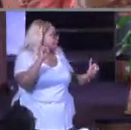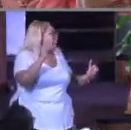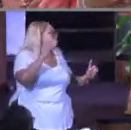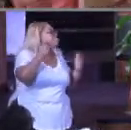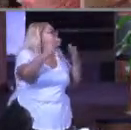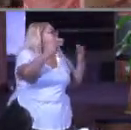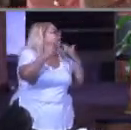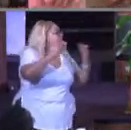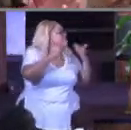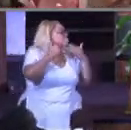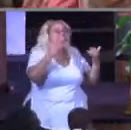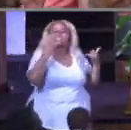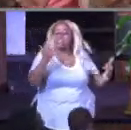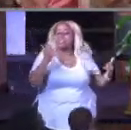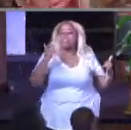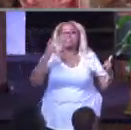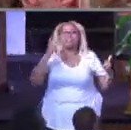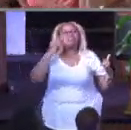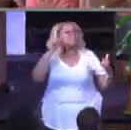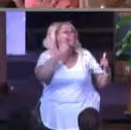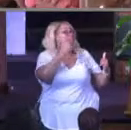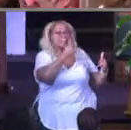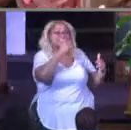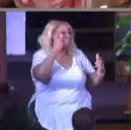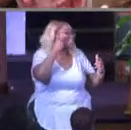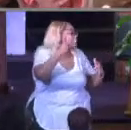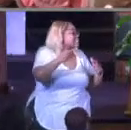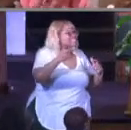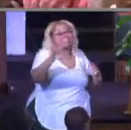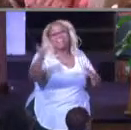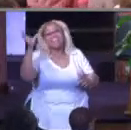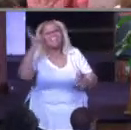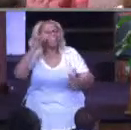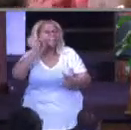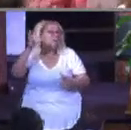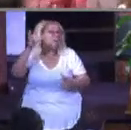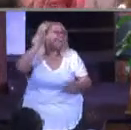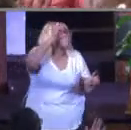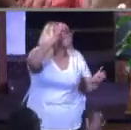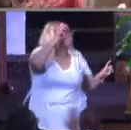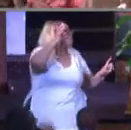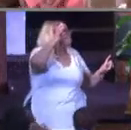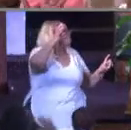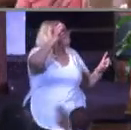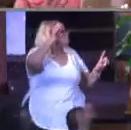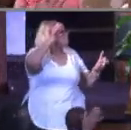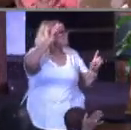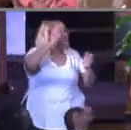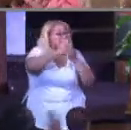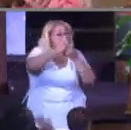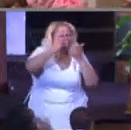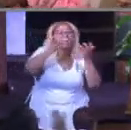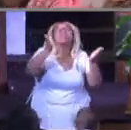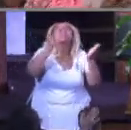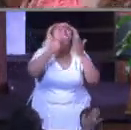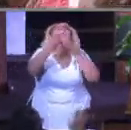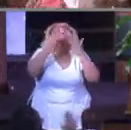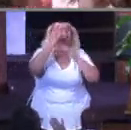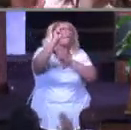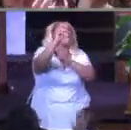it. Thank him for it. Because eyes have not seen and ears have not heard. Oh, thank